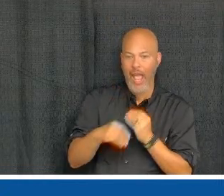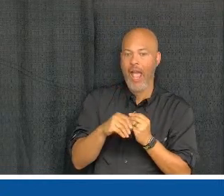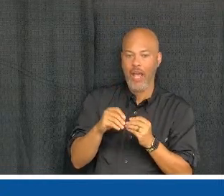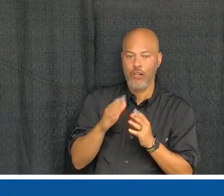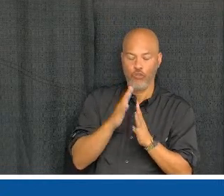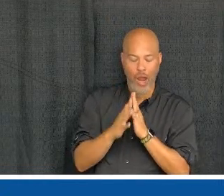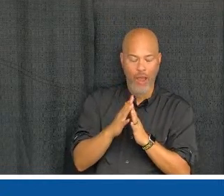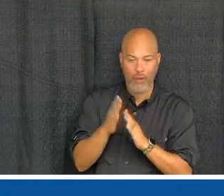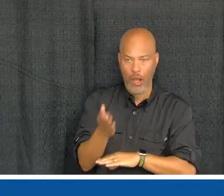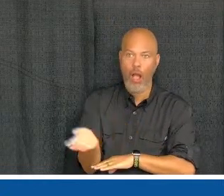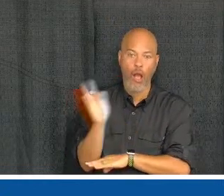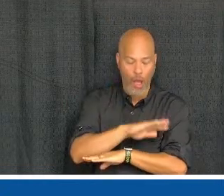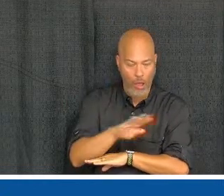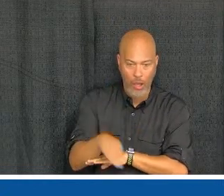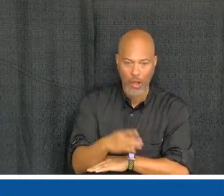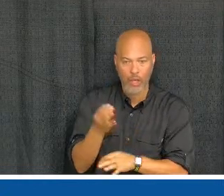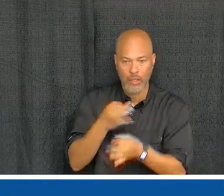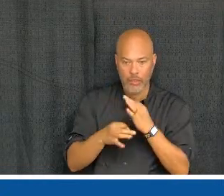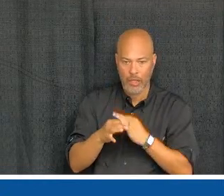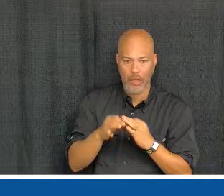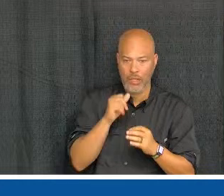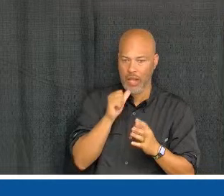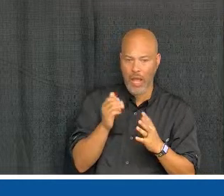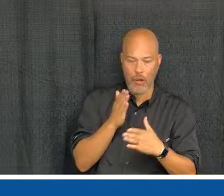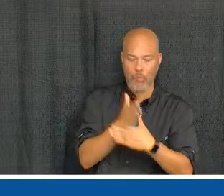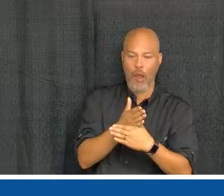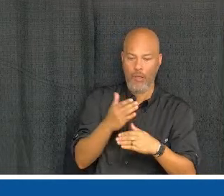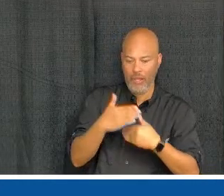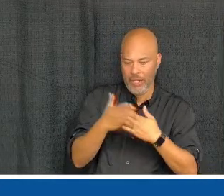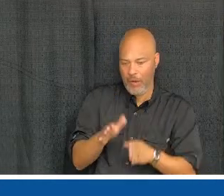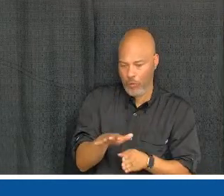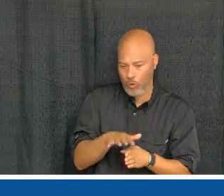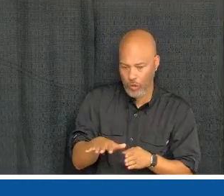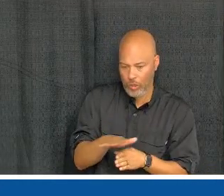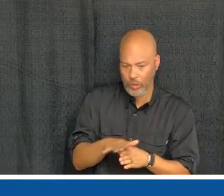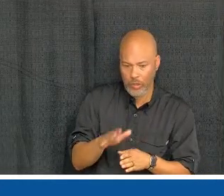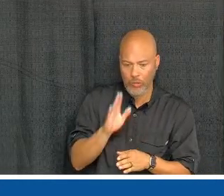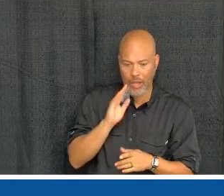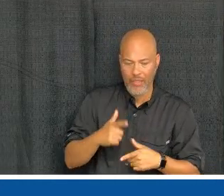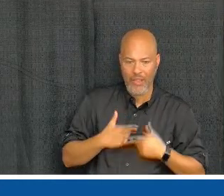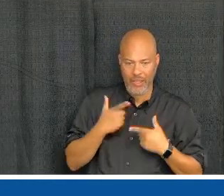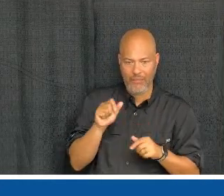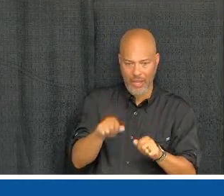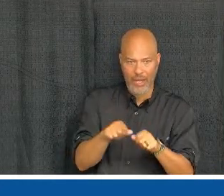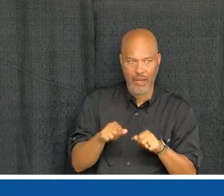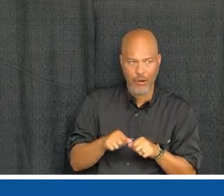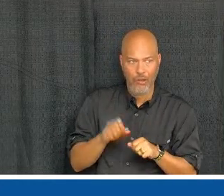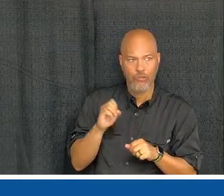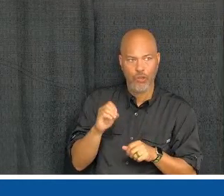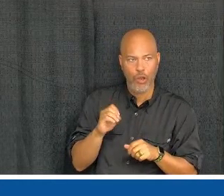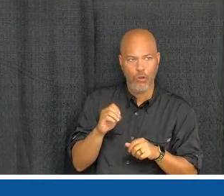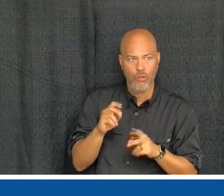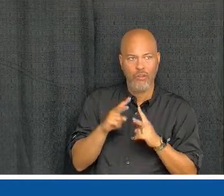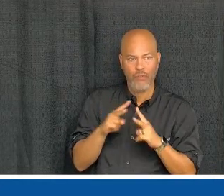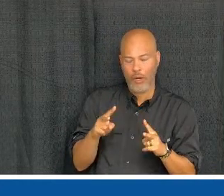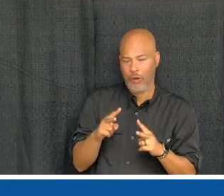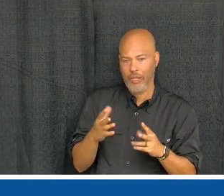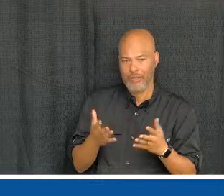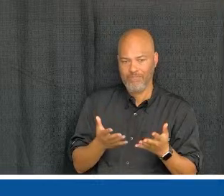all times of the day versus not interrupting the neighborhoods that are going to be, that live over there. So it's a kind of